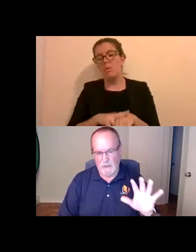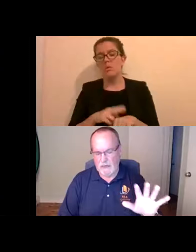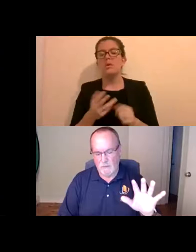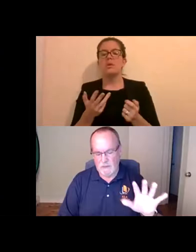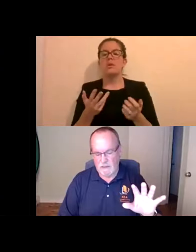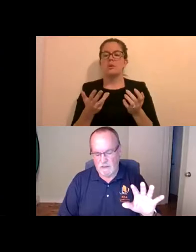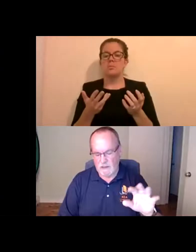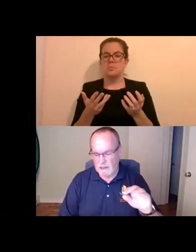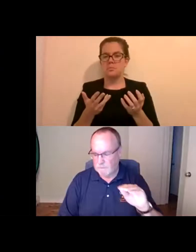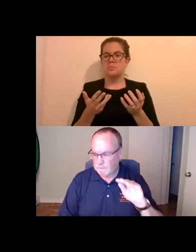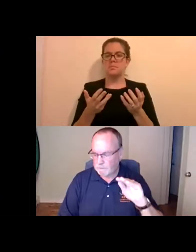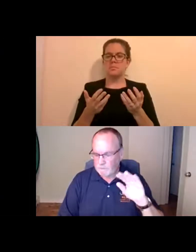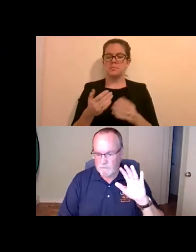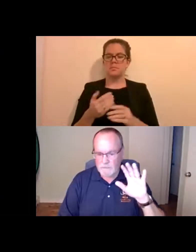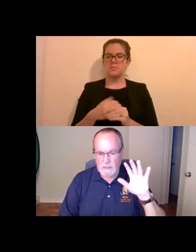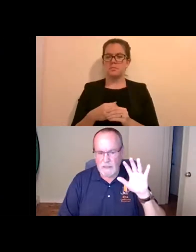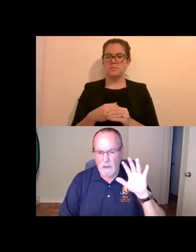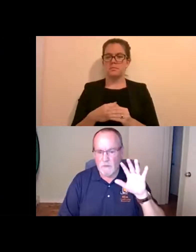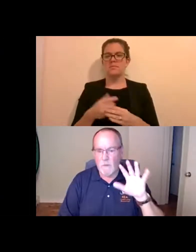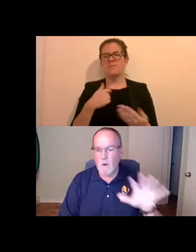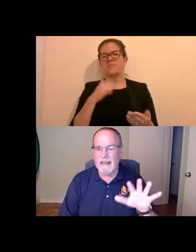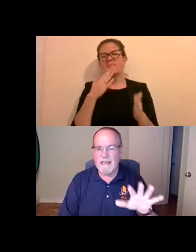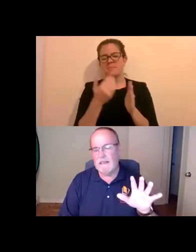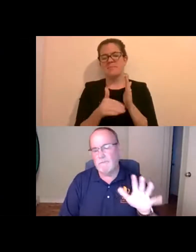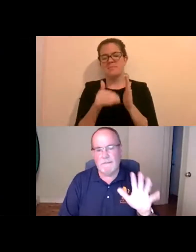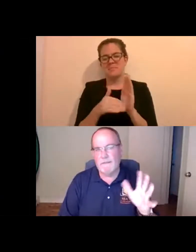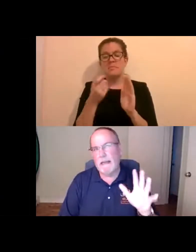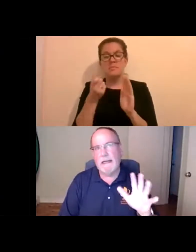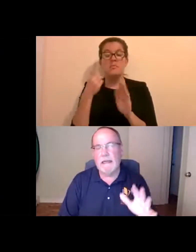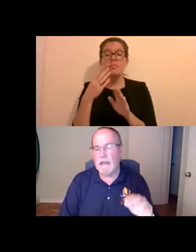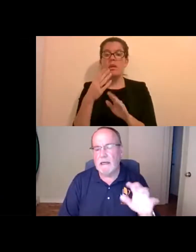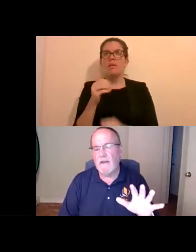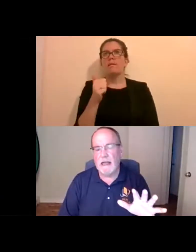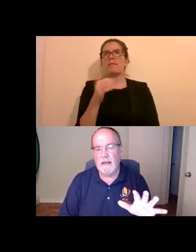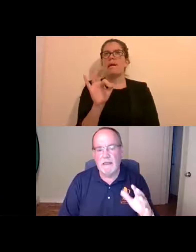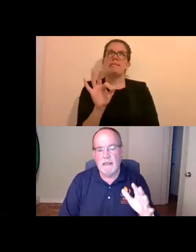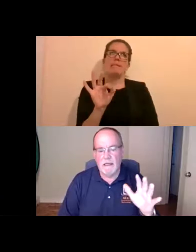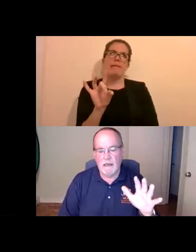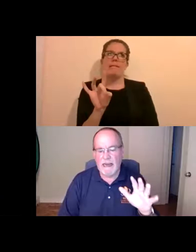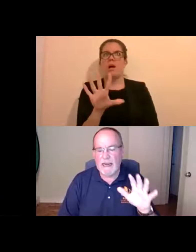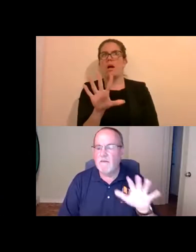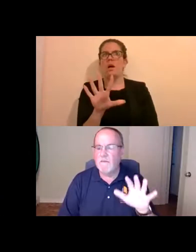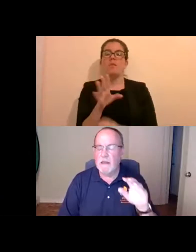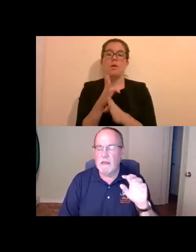and you may hear me say this again, before 1980, 85,